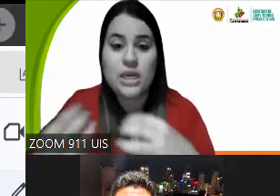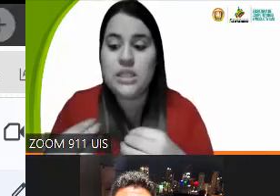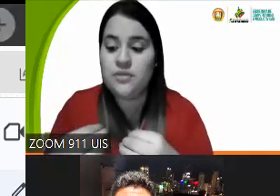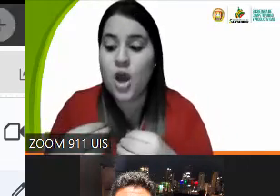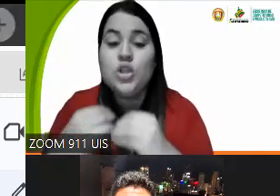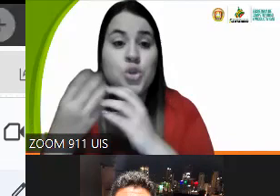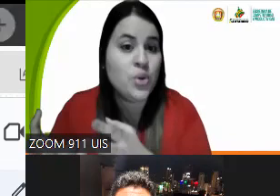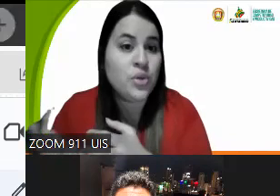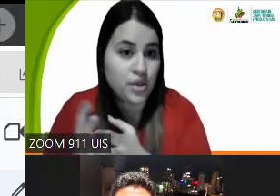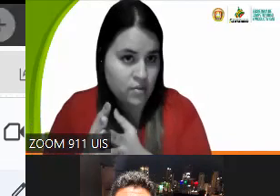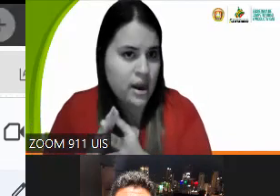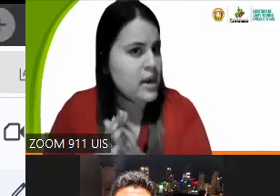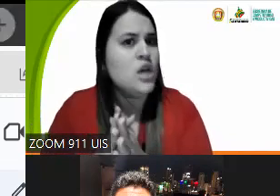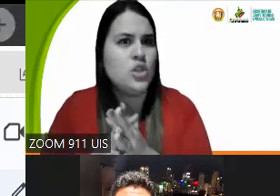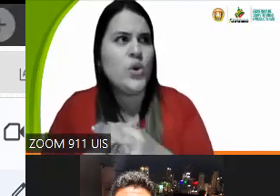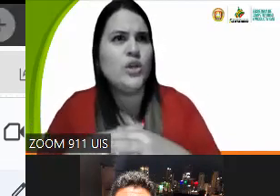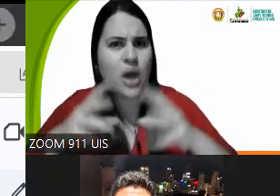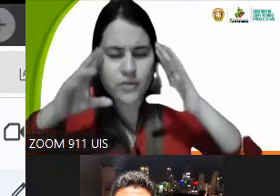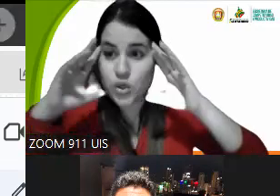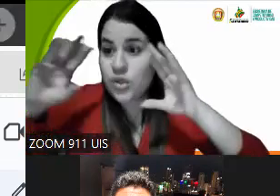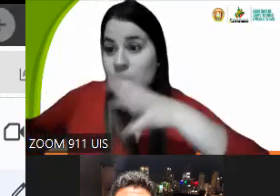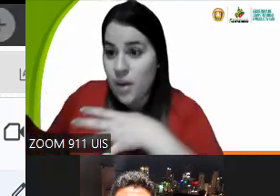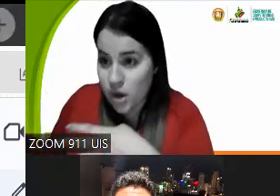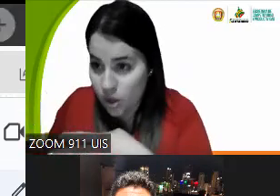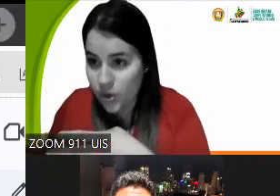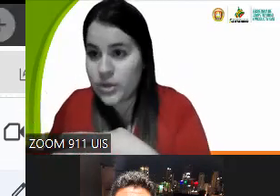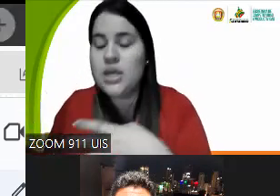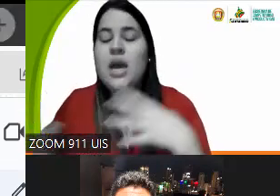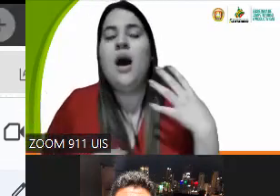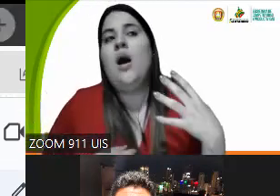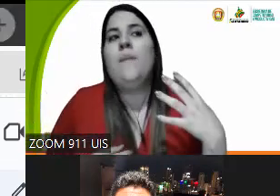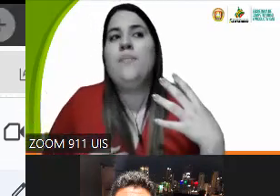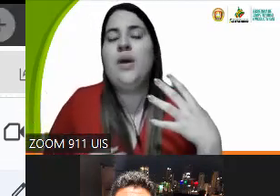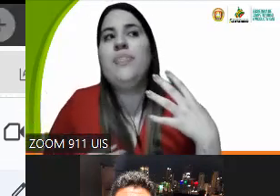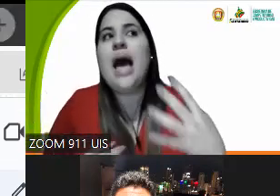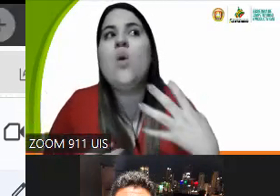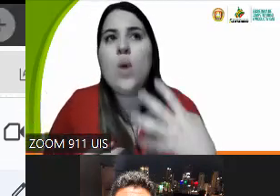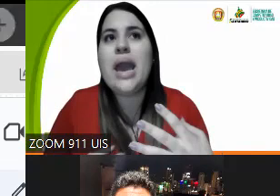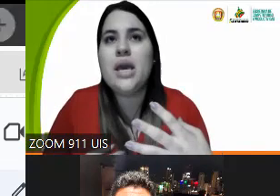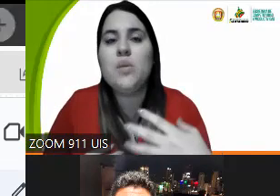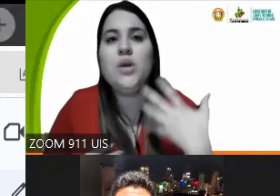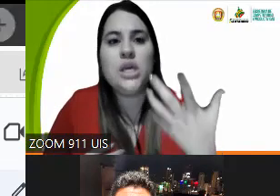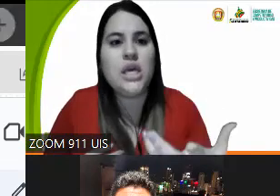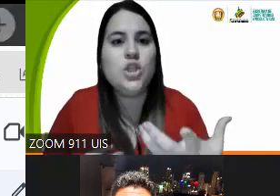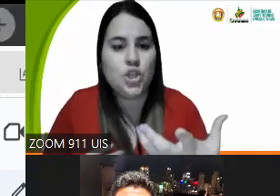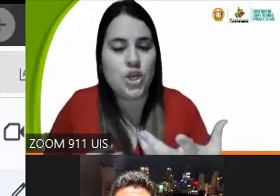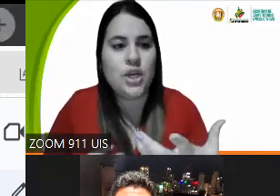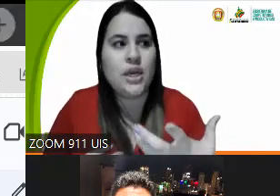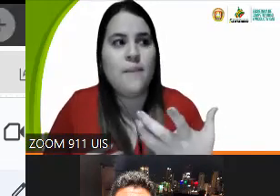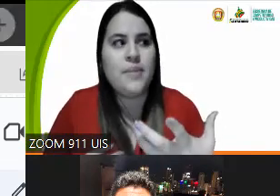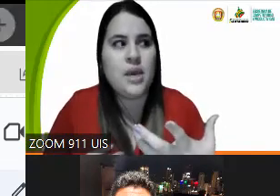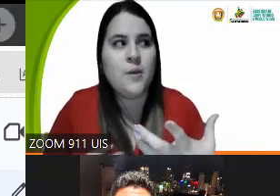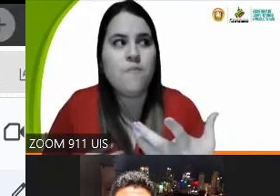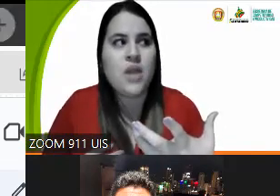the objective truth, right? So we also have to think about others. In that way,